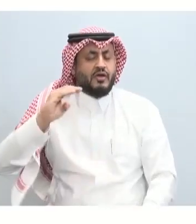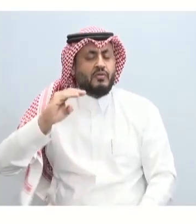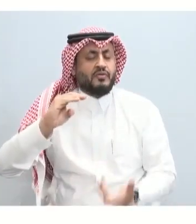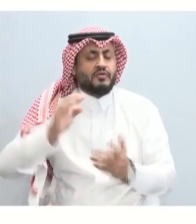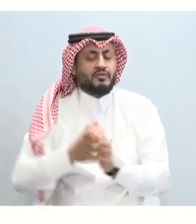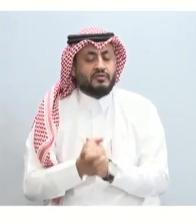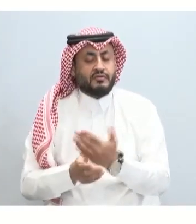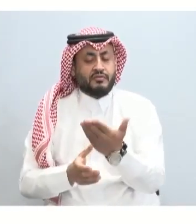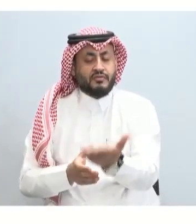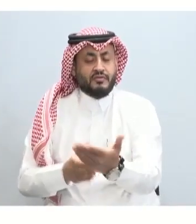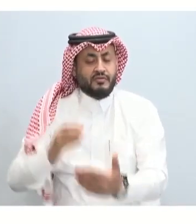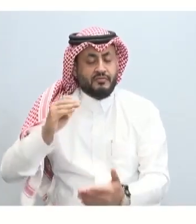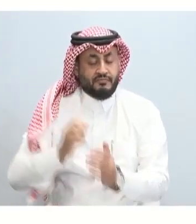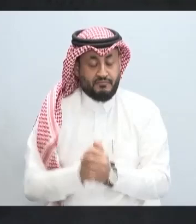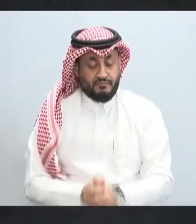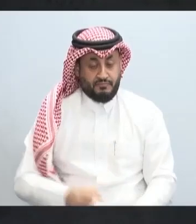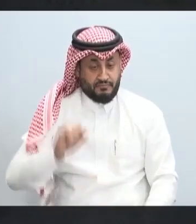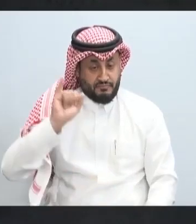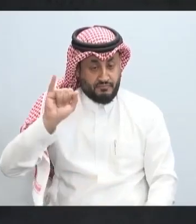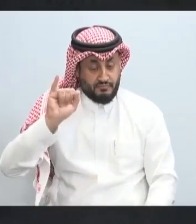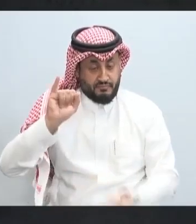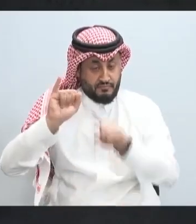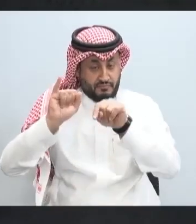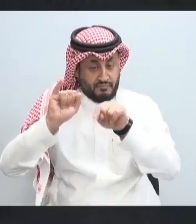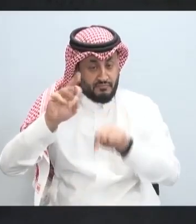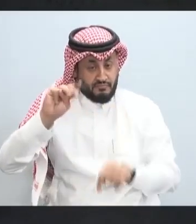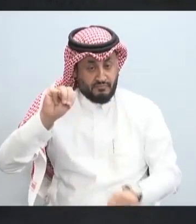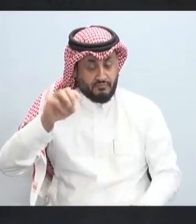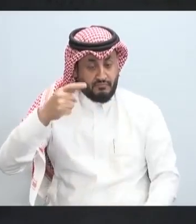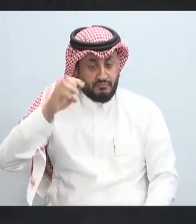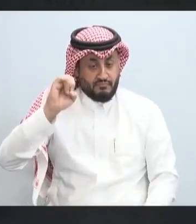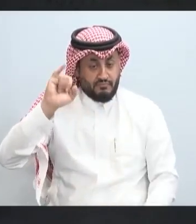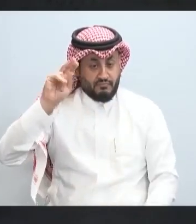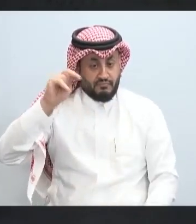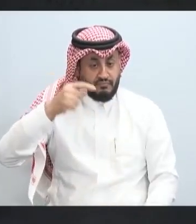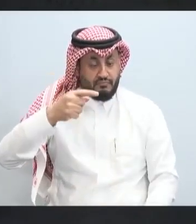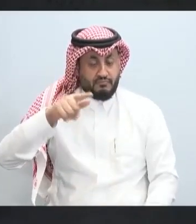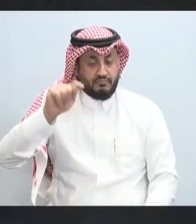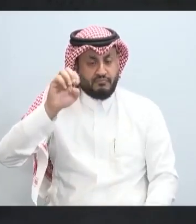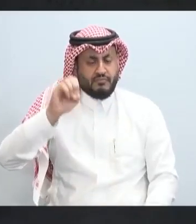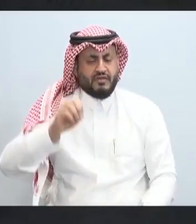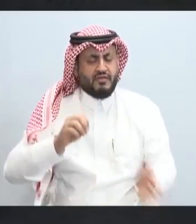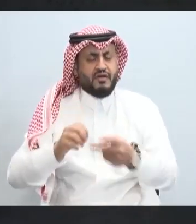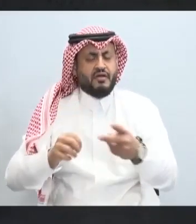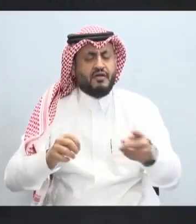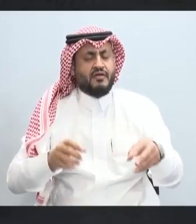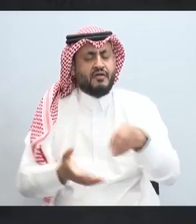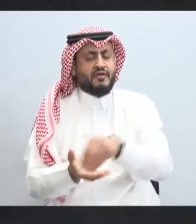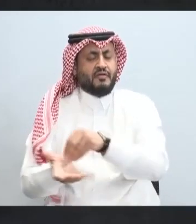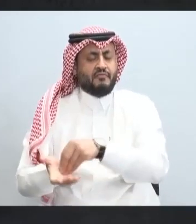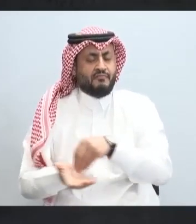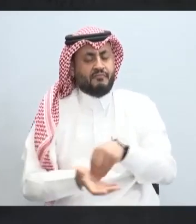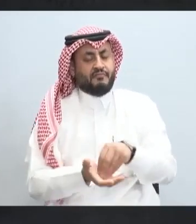I am going to. I am, for example, I am going to Rome. I am going to